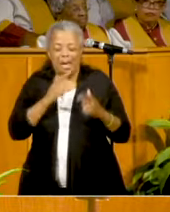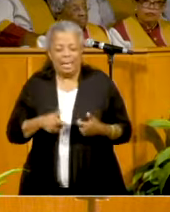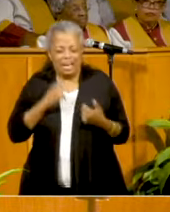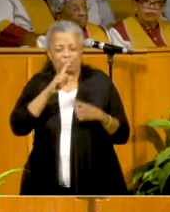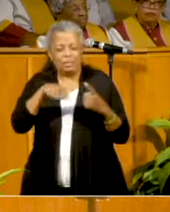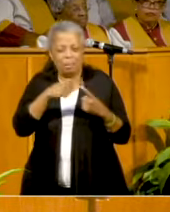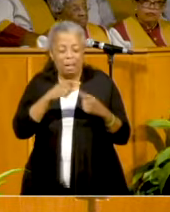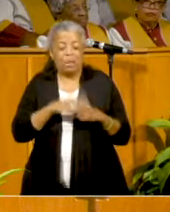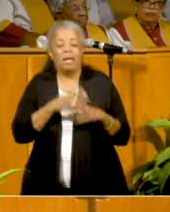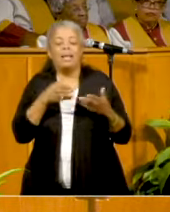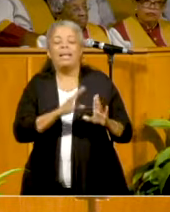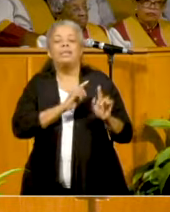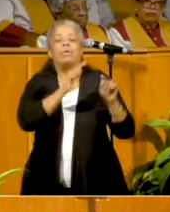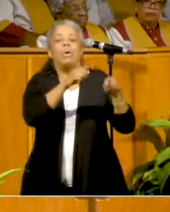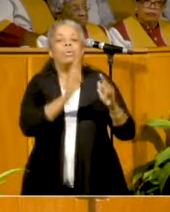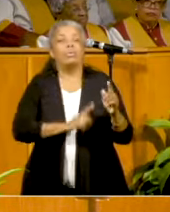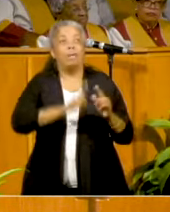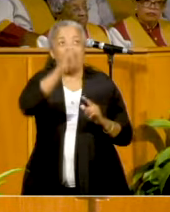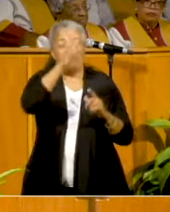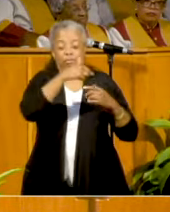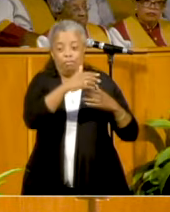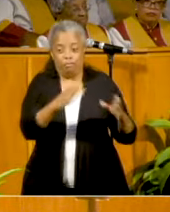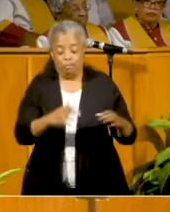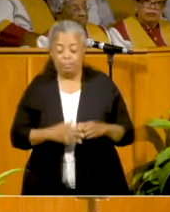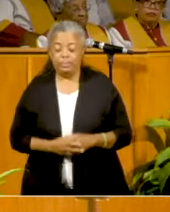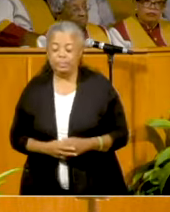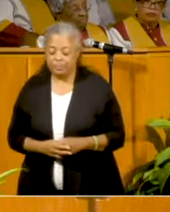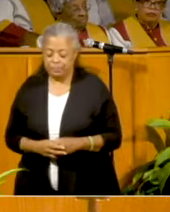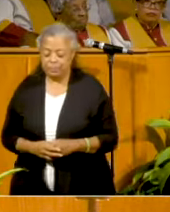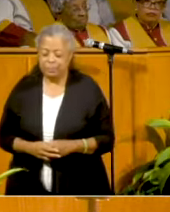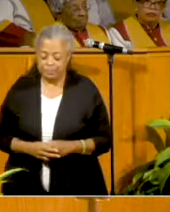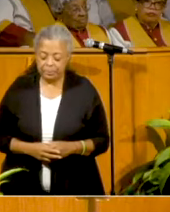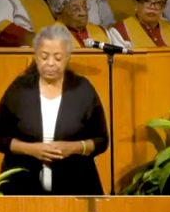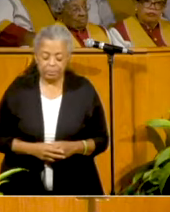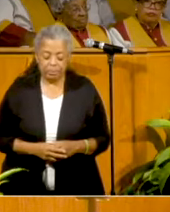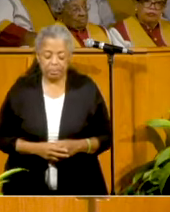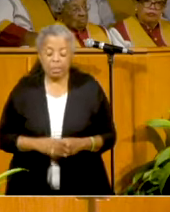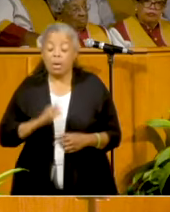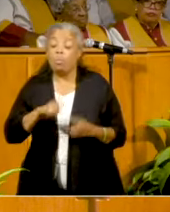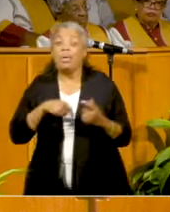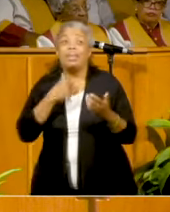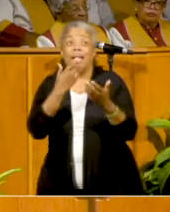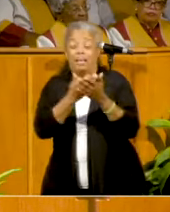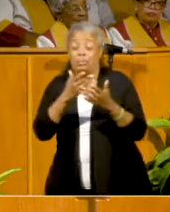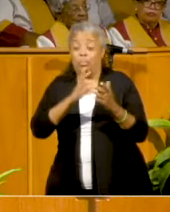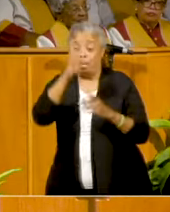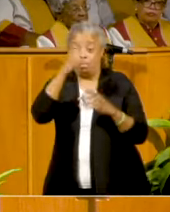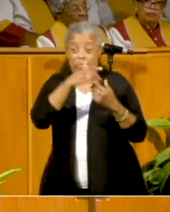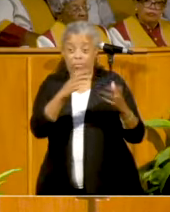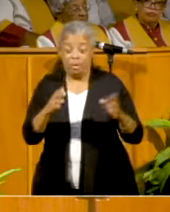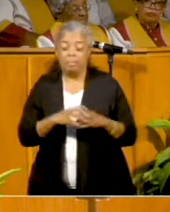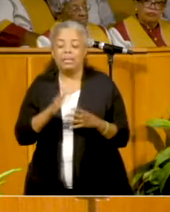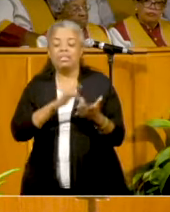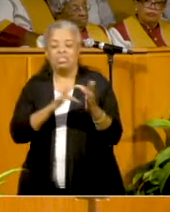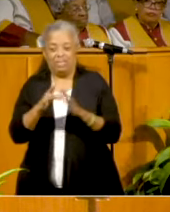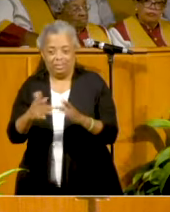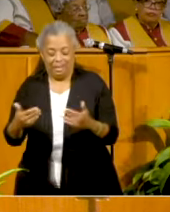is all about. Let's go to the upper room. And when they get in the upper room, Jesus